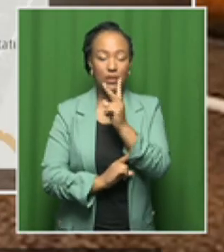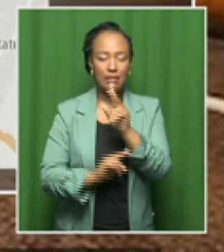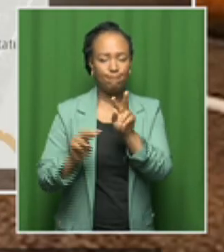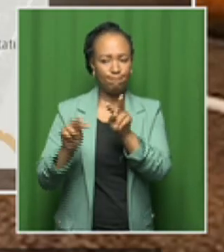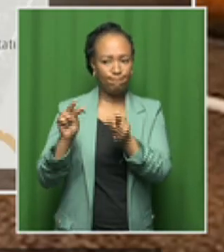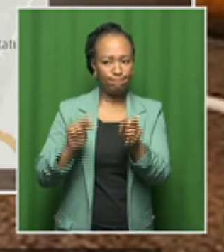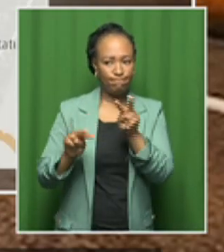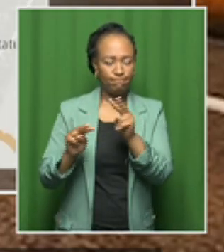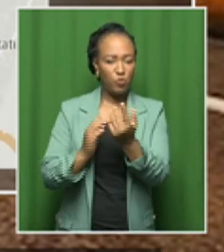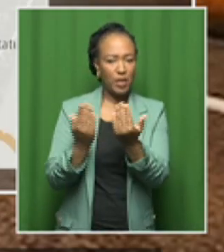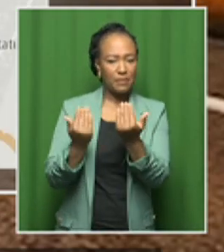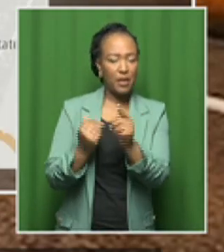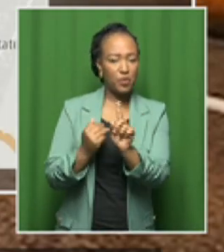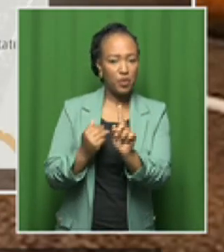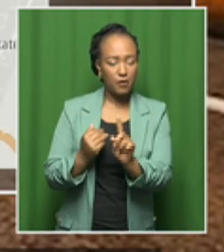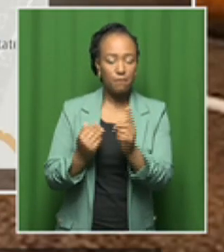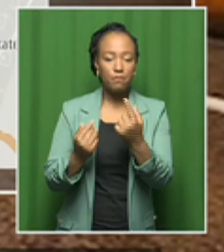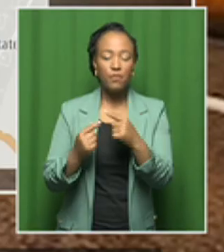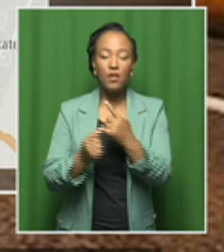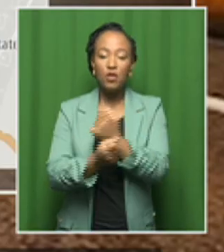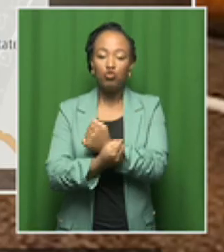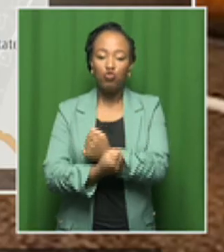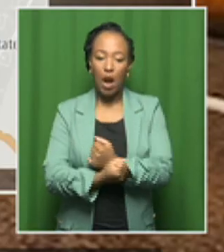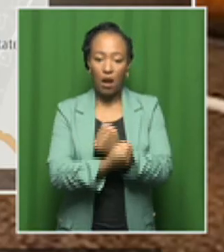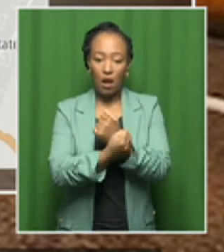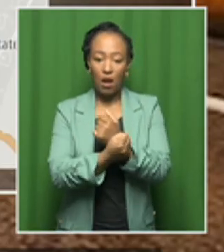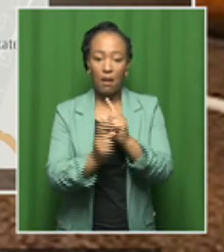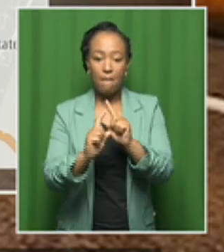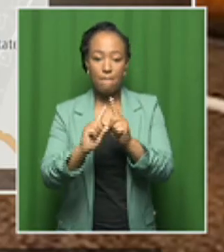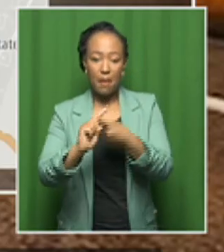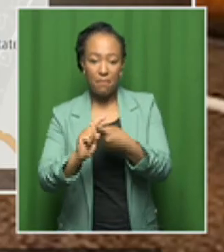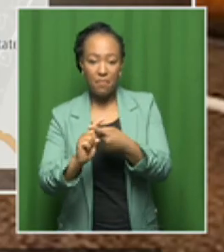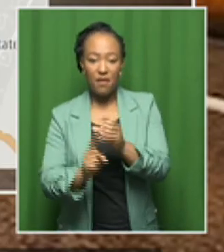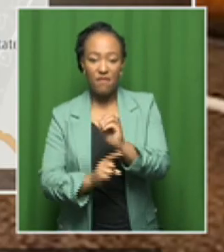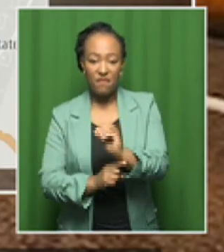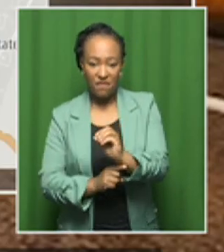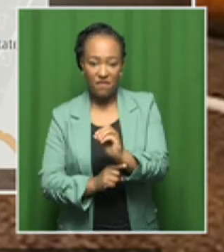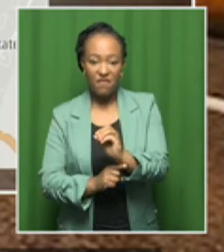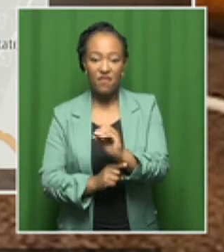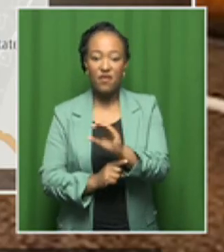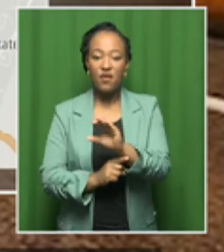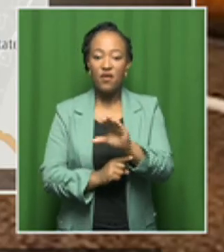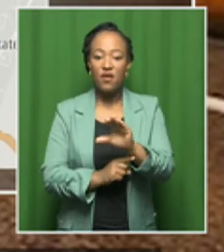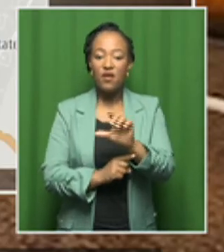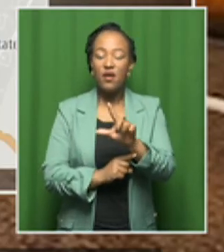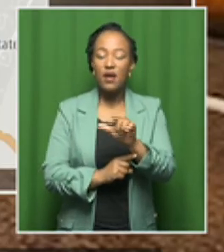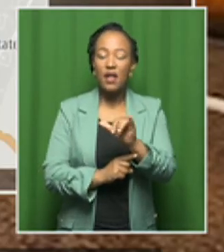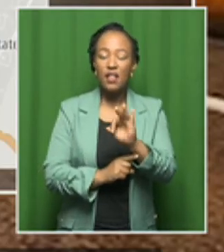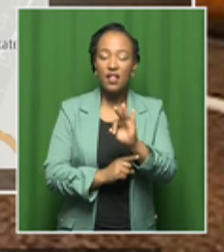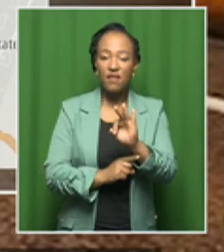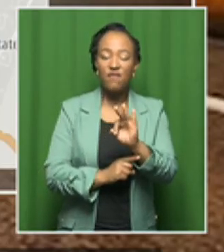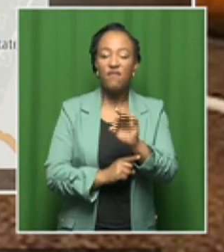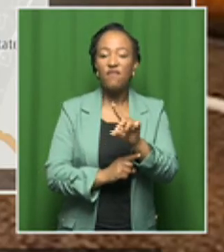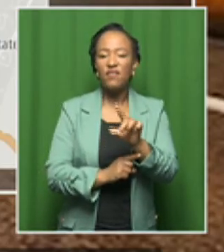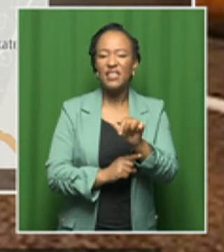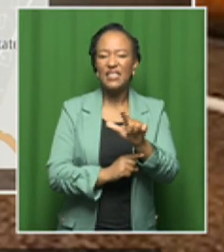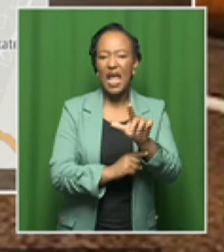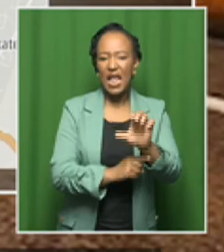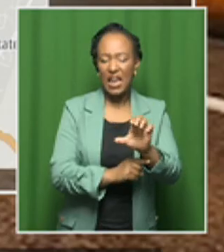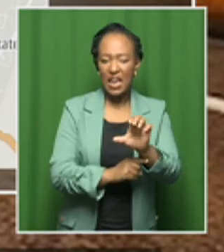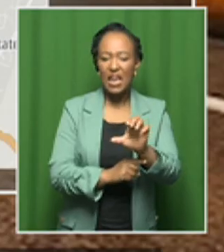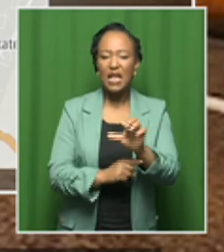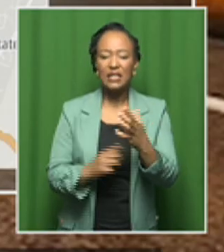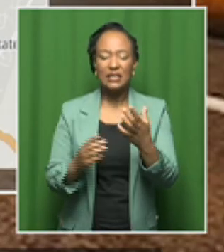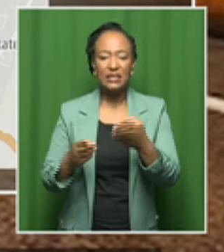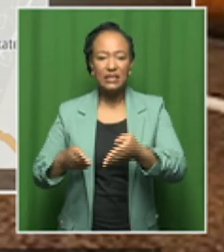expect. Another truck crash at Cliffdale. Oh, this is horrible. This is in the roadworks. You've got these narrow lanes. You've got concrete barriers